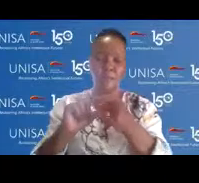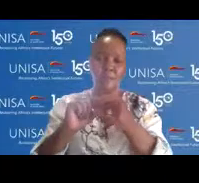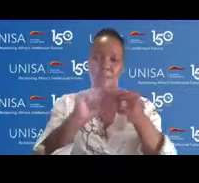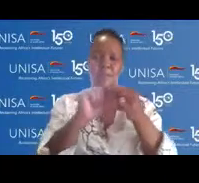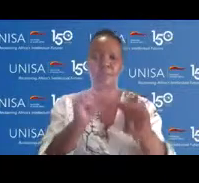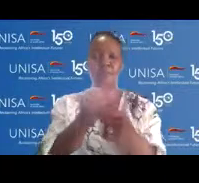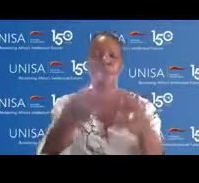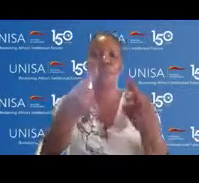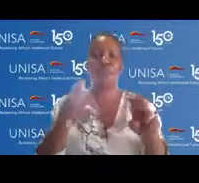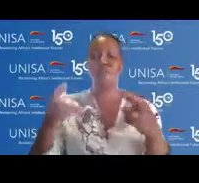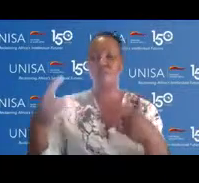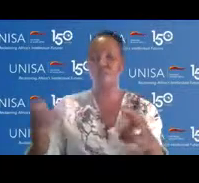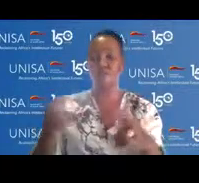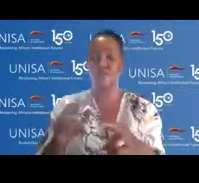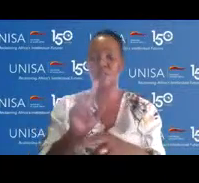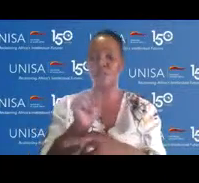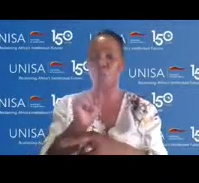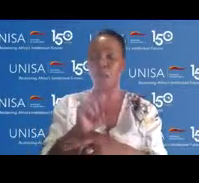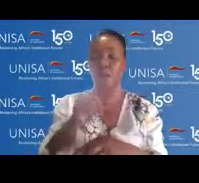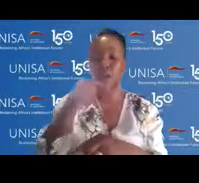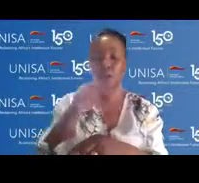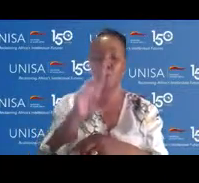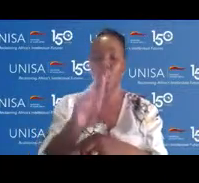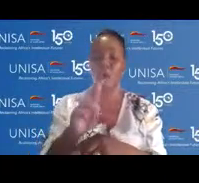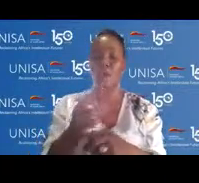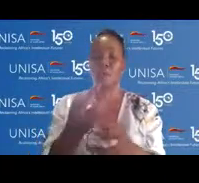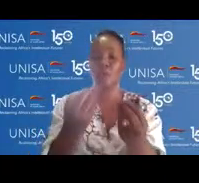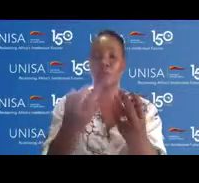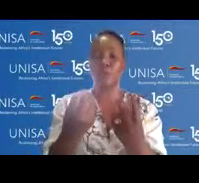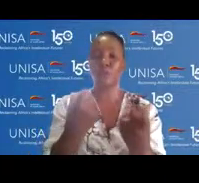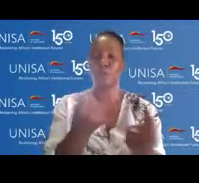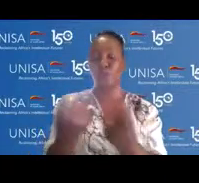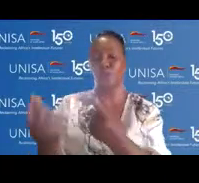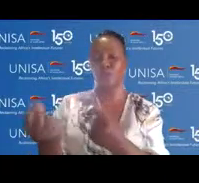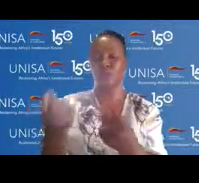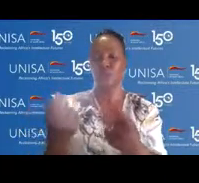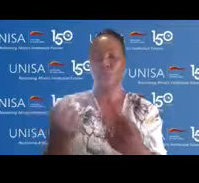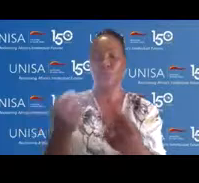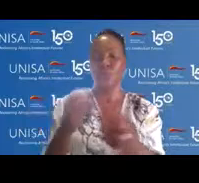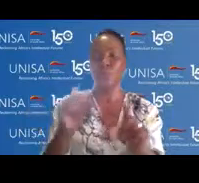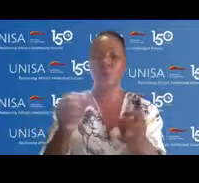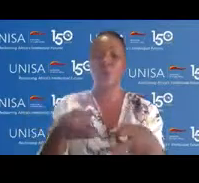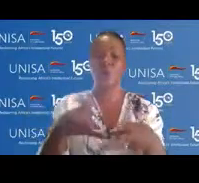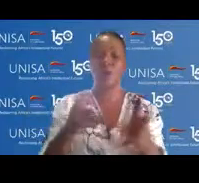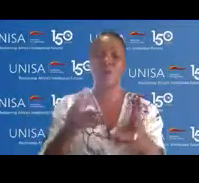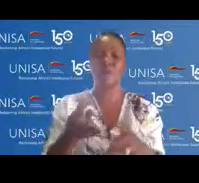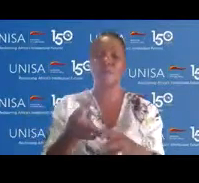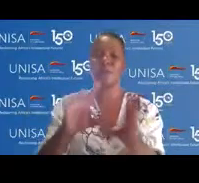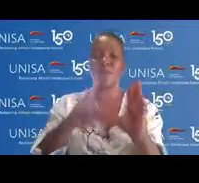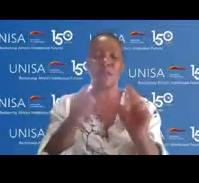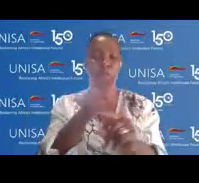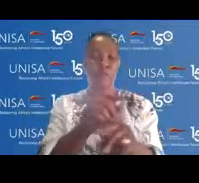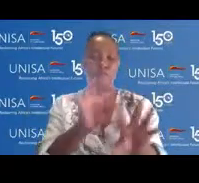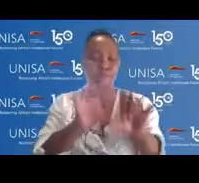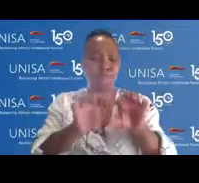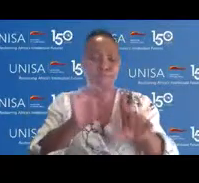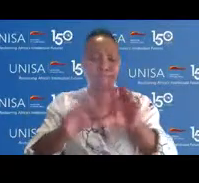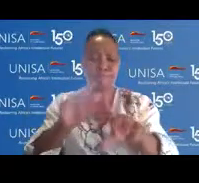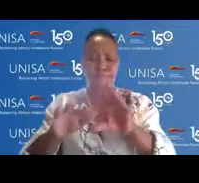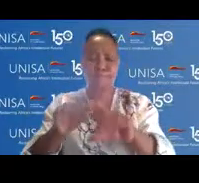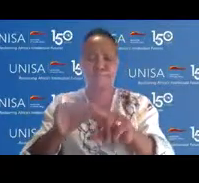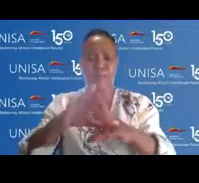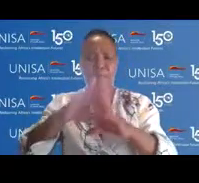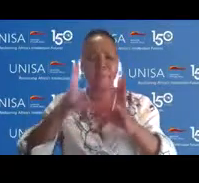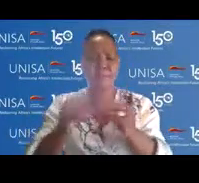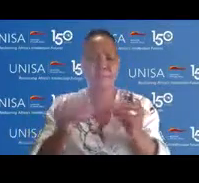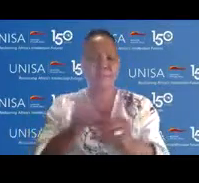is doing. Such a quick way of accessing that resource. Instead of you typing this whole thing out, you just use the QR,